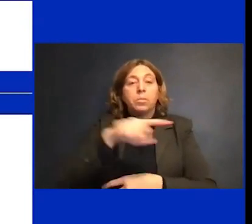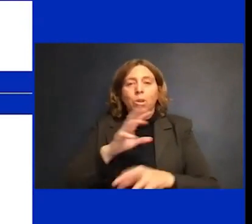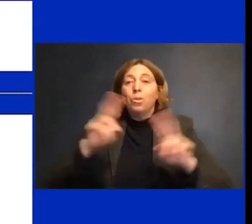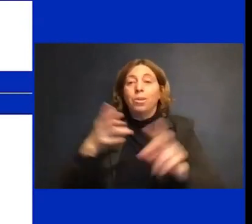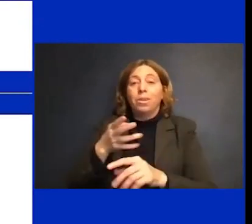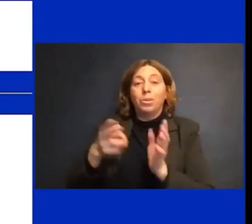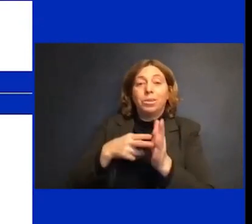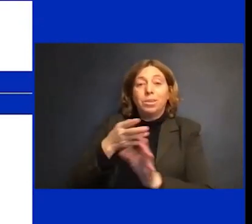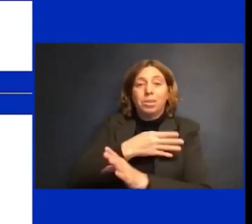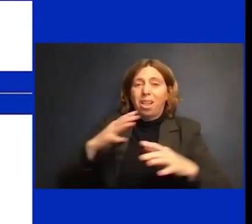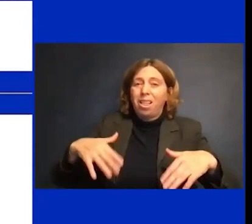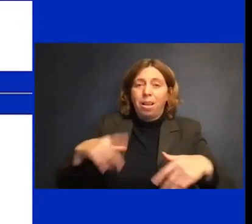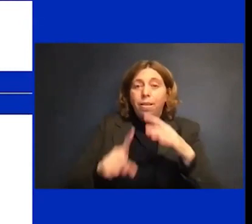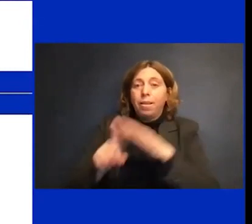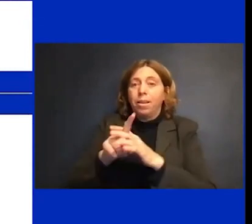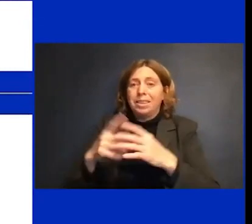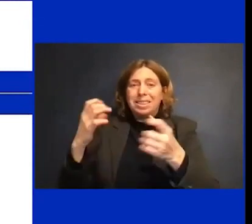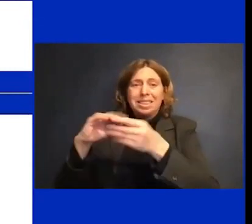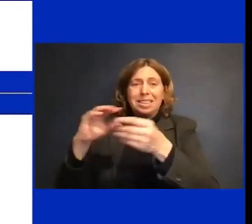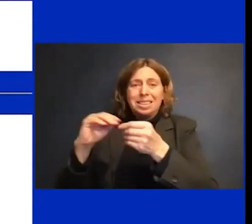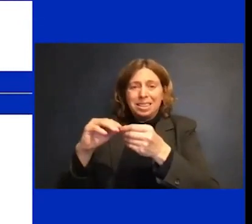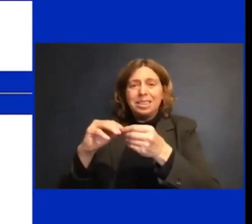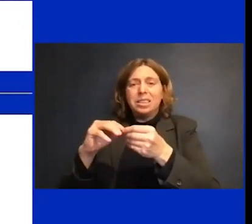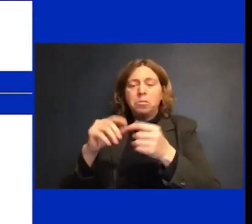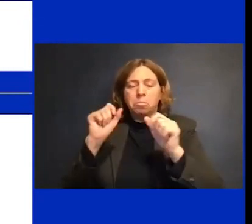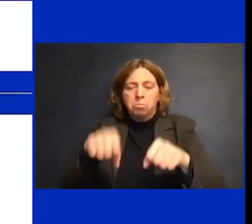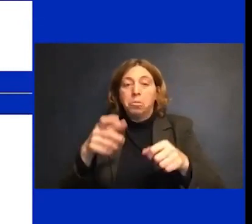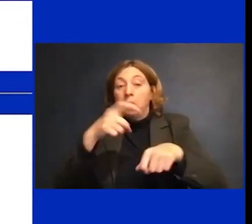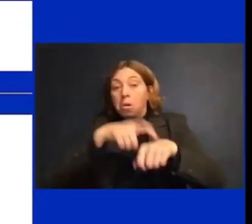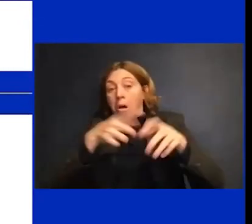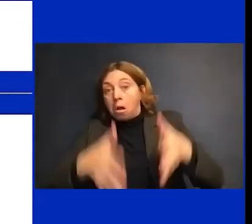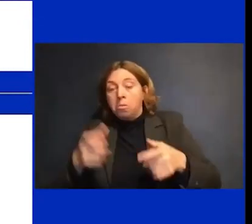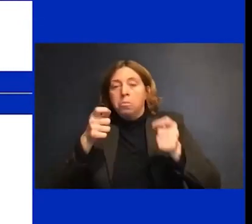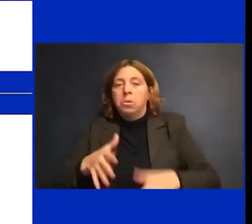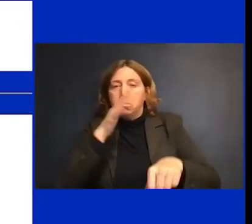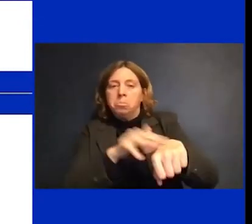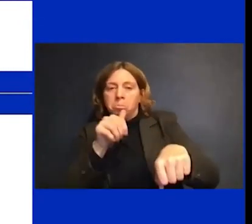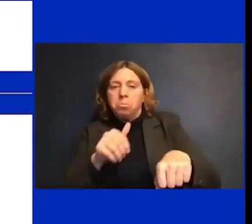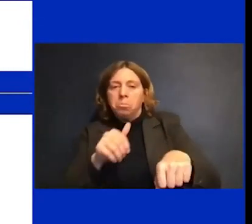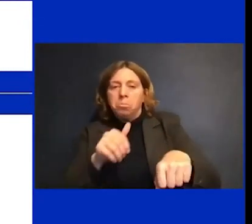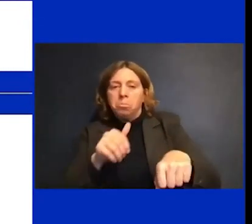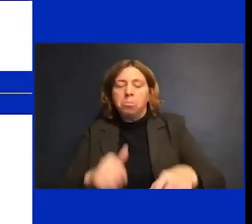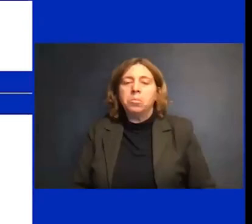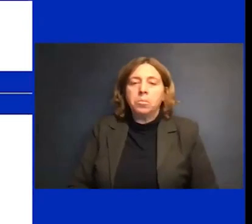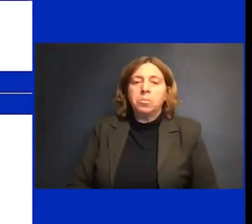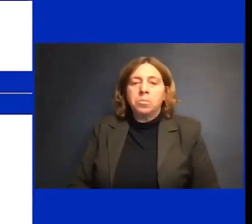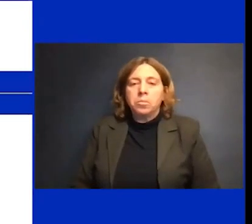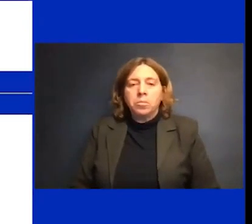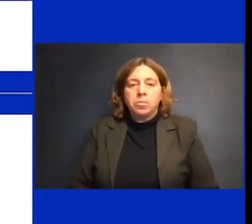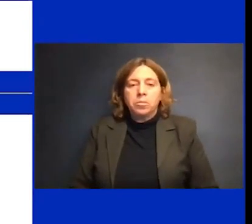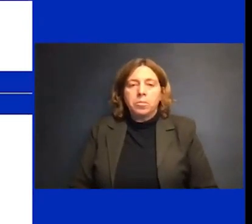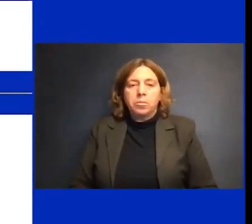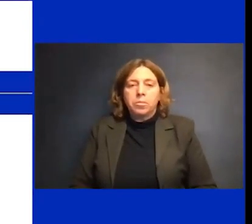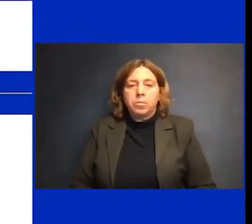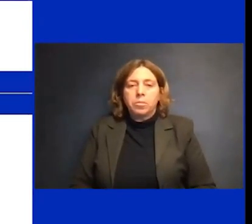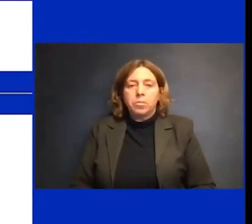not pre-registered to provide a comment, you may request to do so once the public hearing is underway, and you will be called upon if time